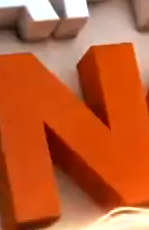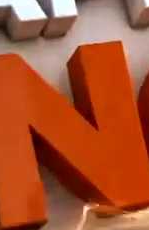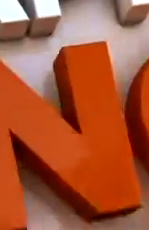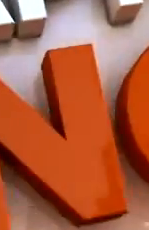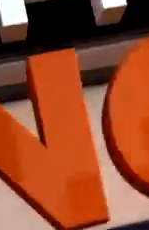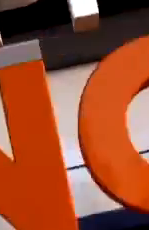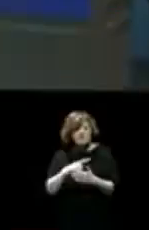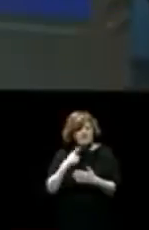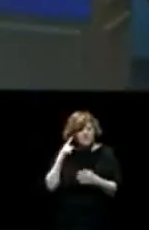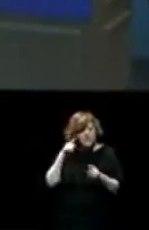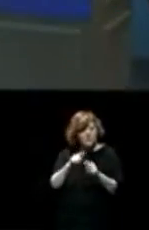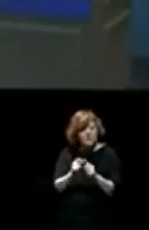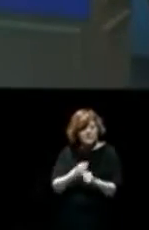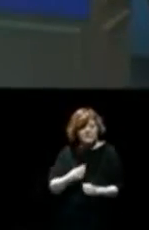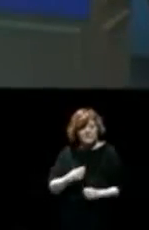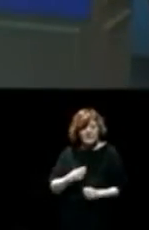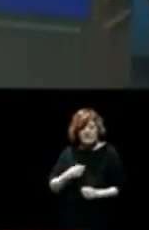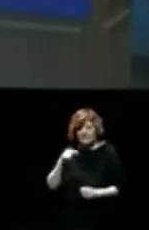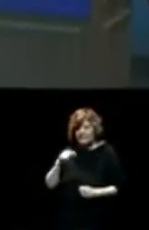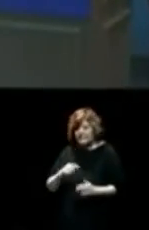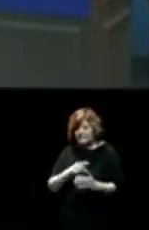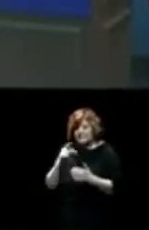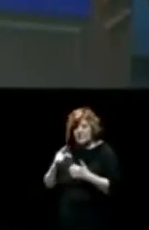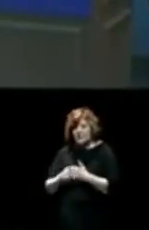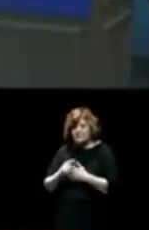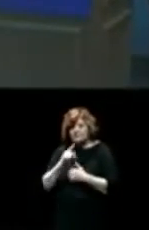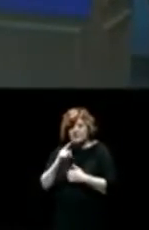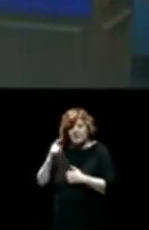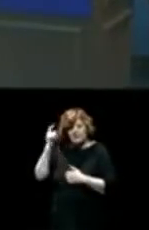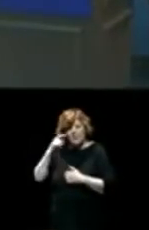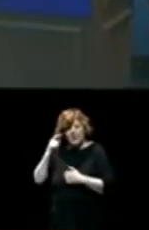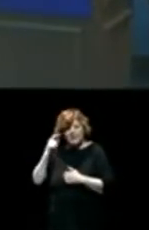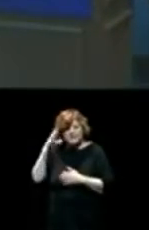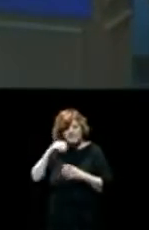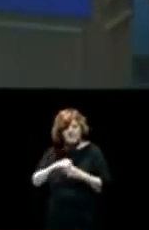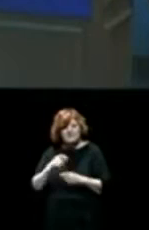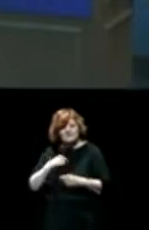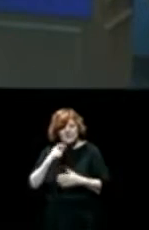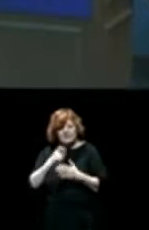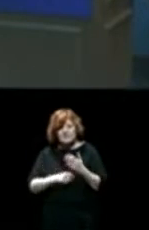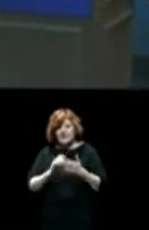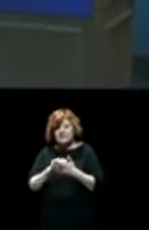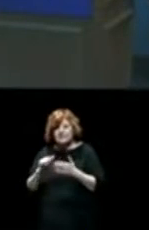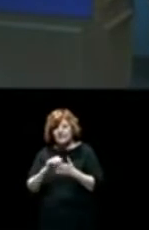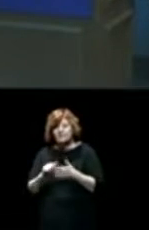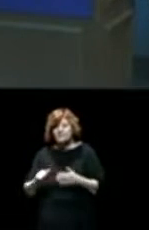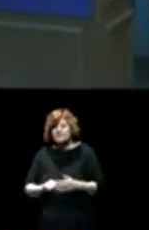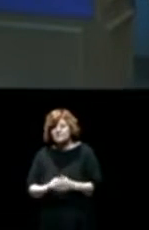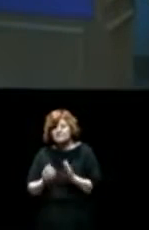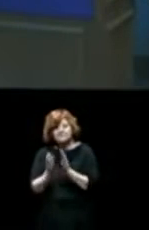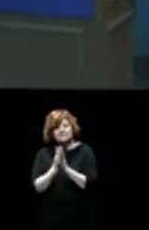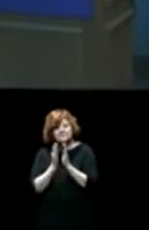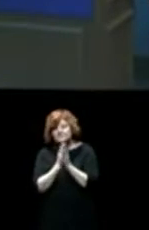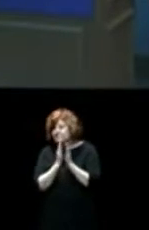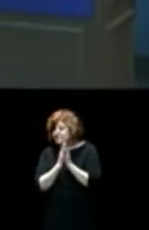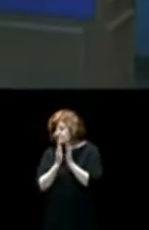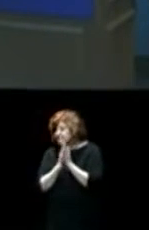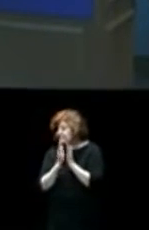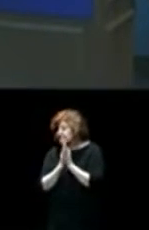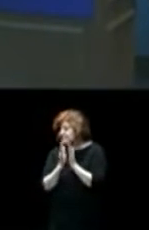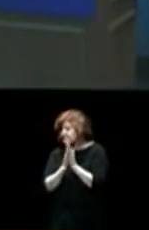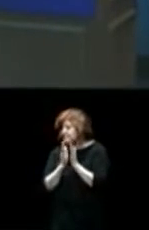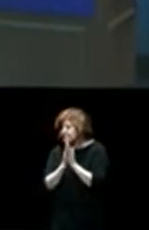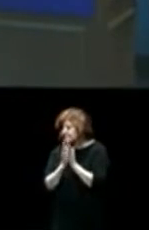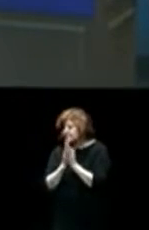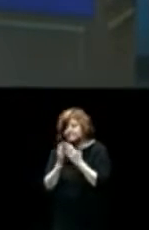Starting right now, Erie County Executive Mark Poloncarz is delivering the State of the County Address. In fact, here's a live look inside the Birchfield Penny Arts